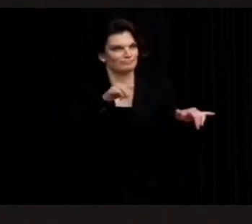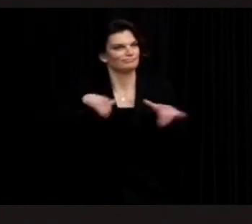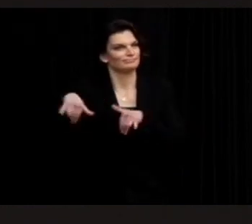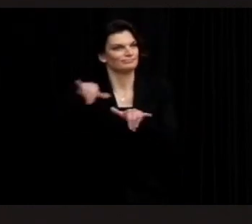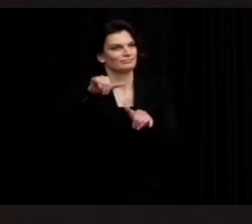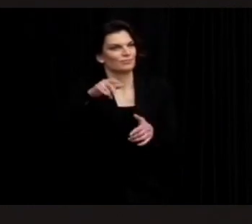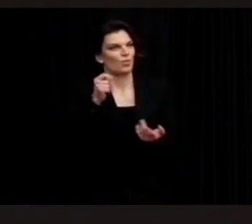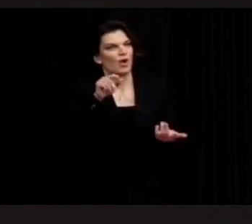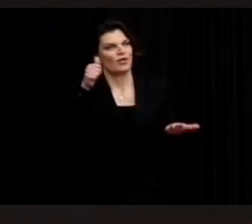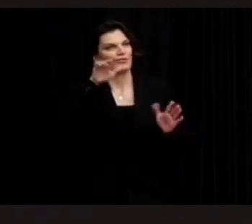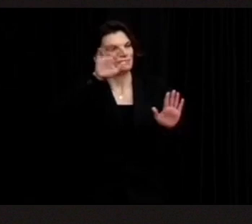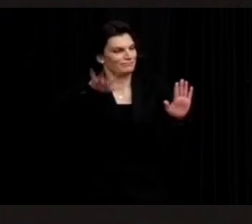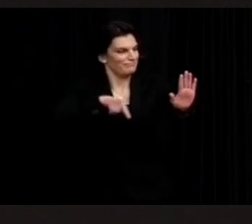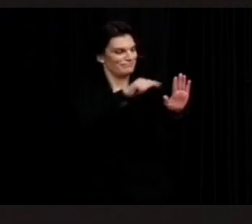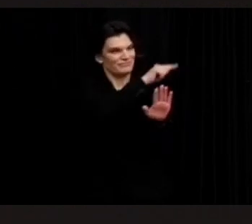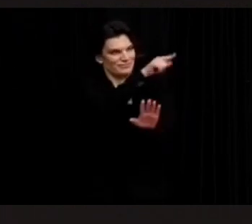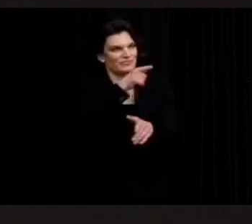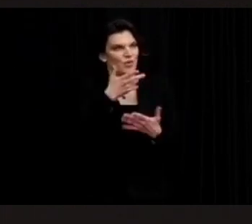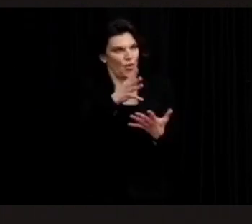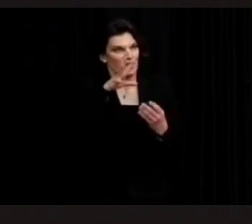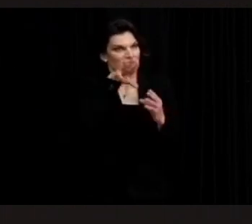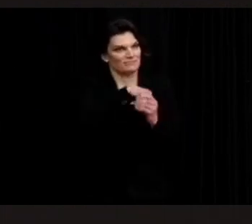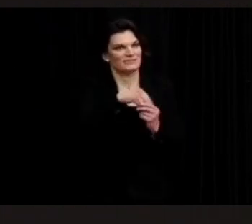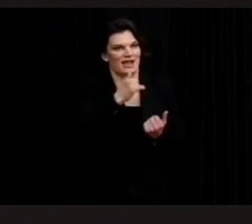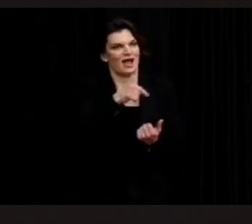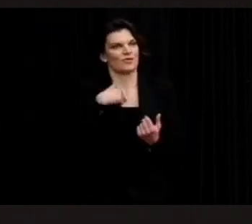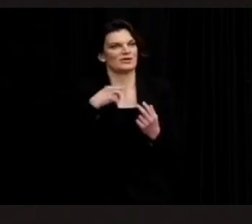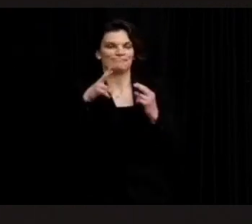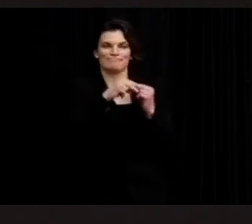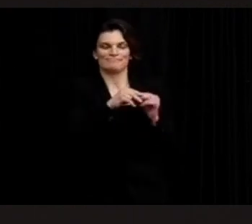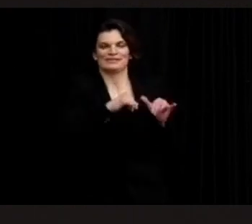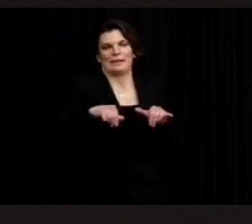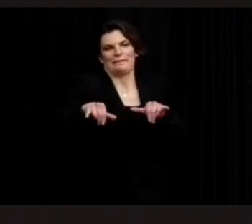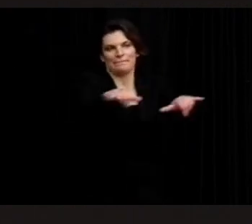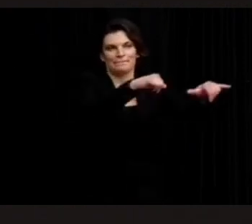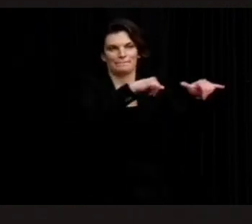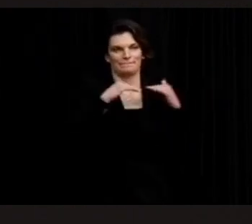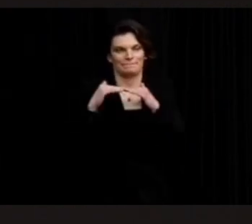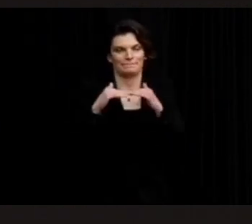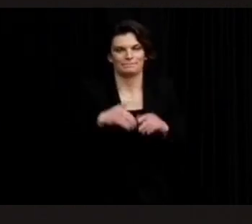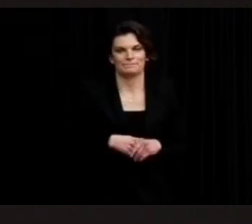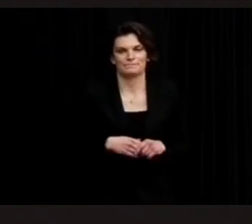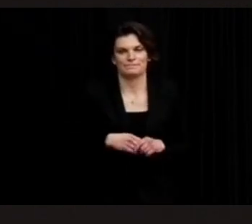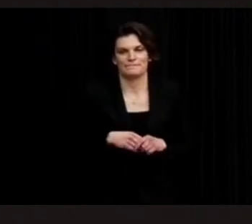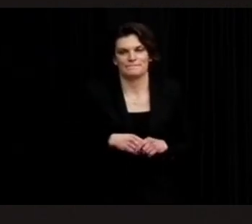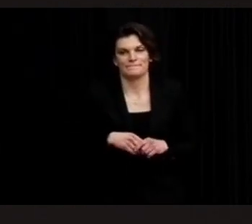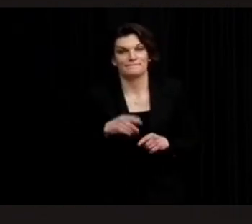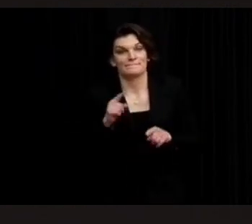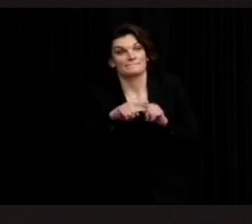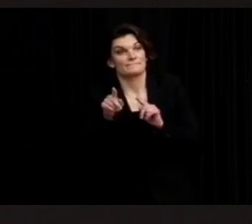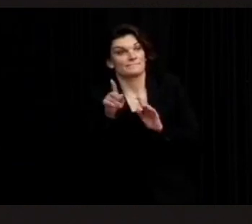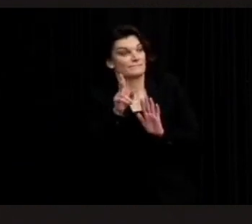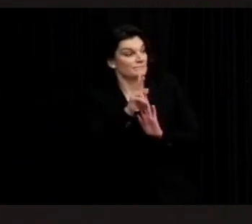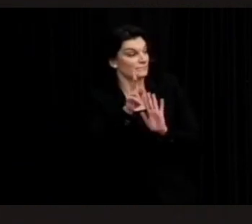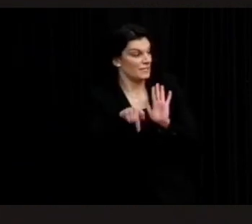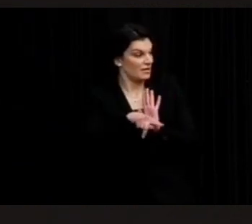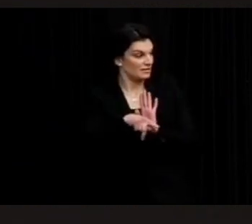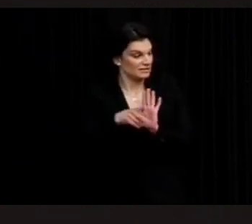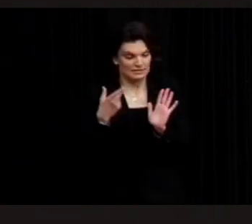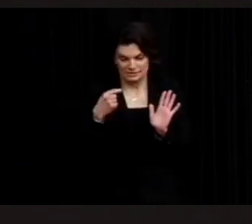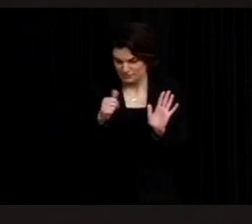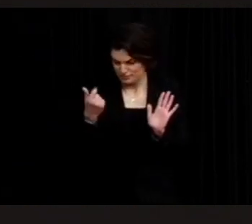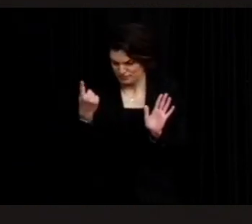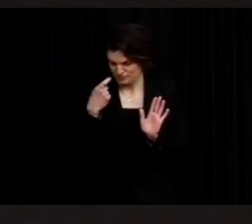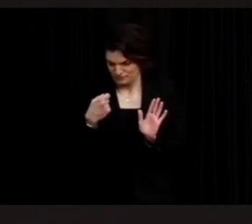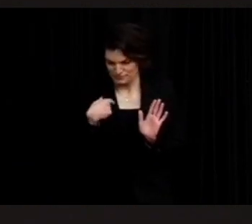PHAs are doing across the nation. The other part of your question, I believe, was about policies that we're implementing. Okay,